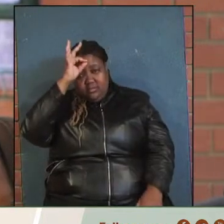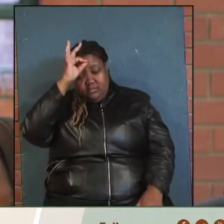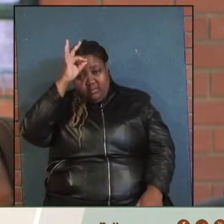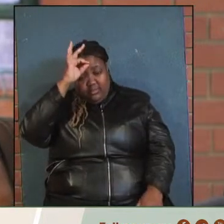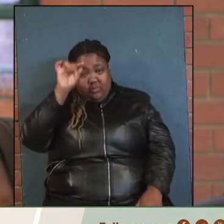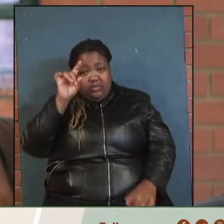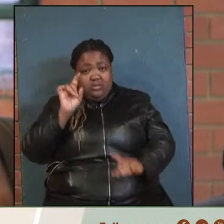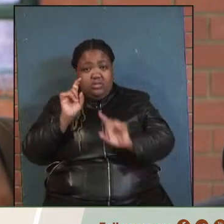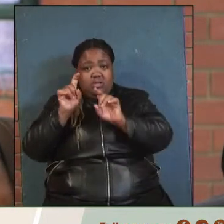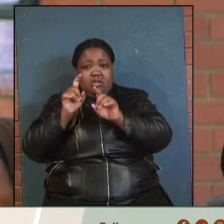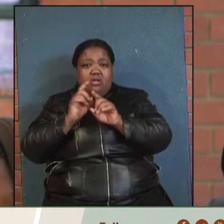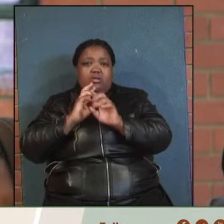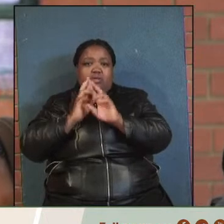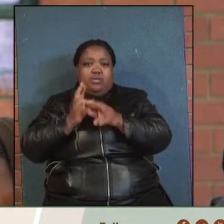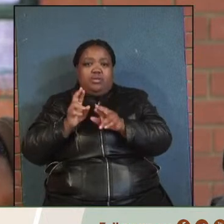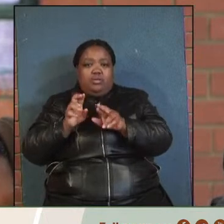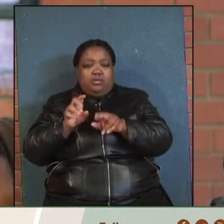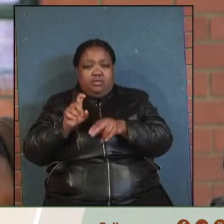to a child about abuse,